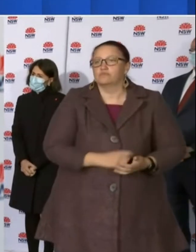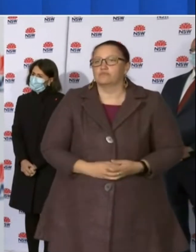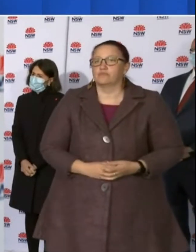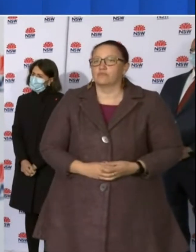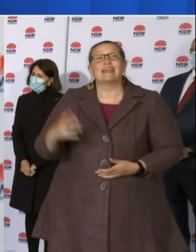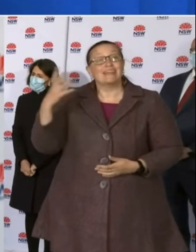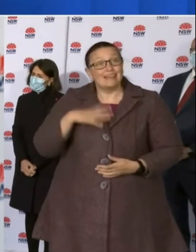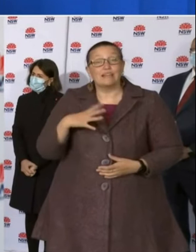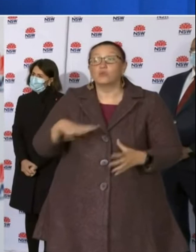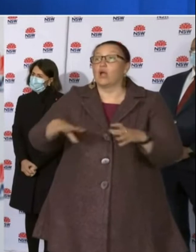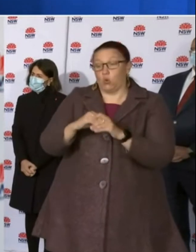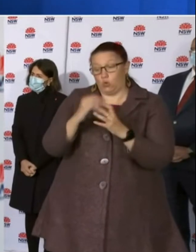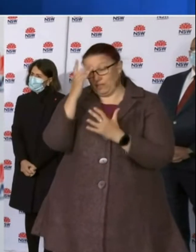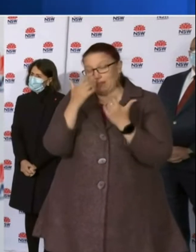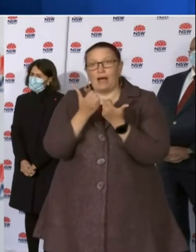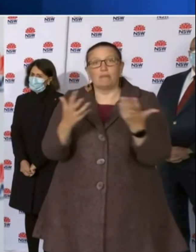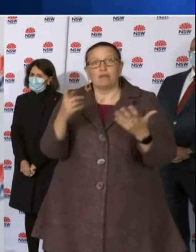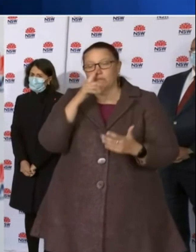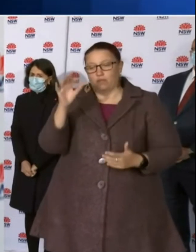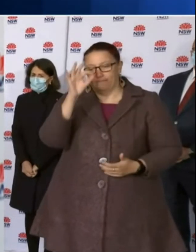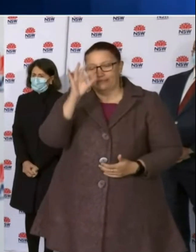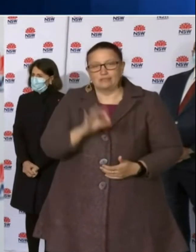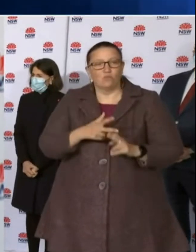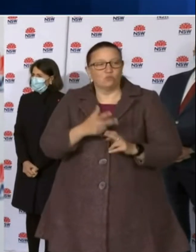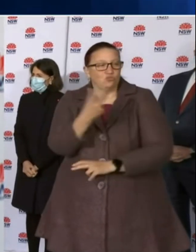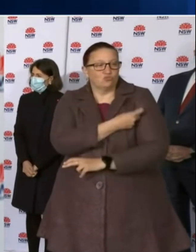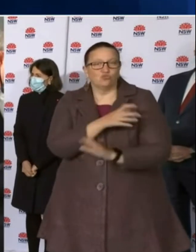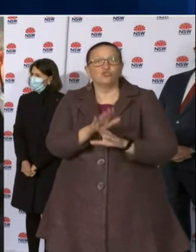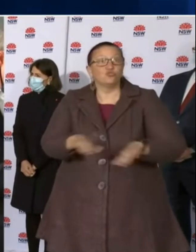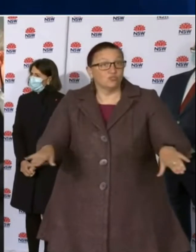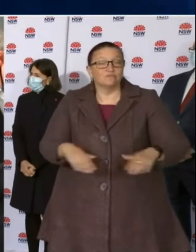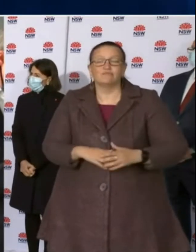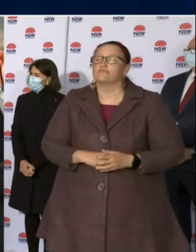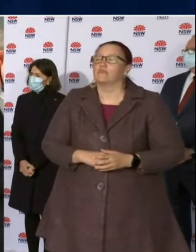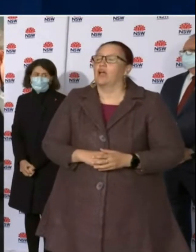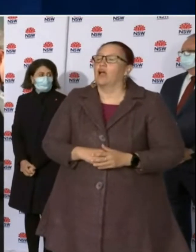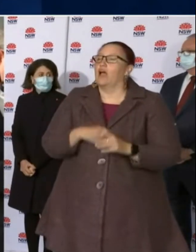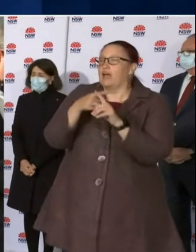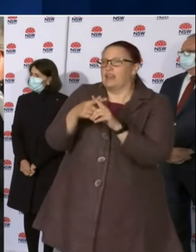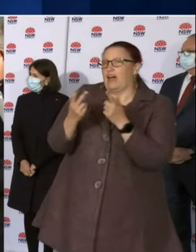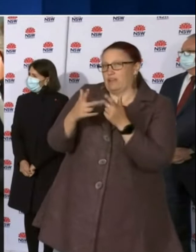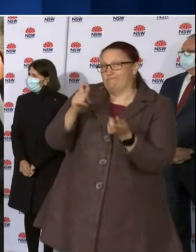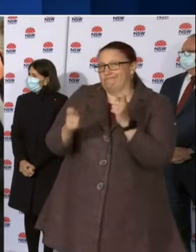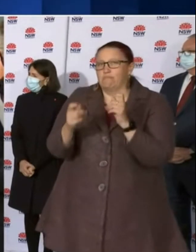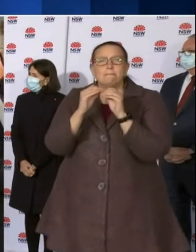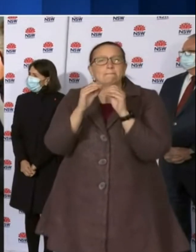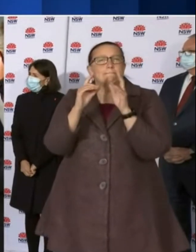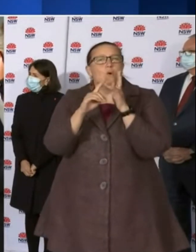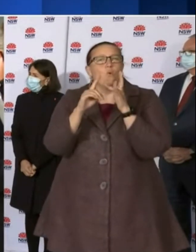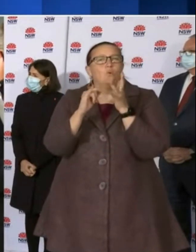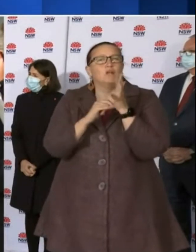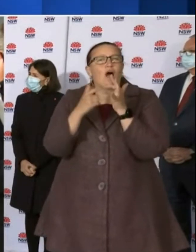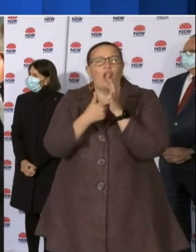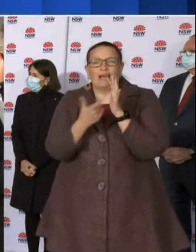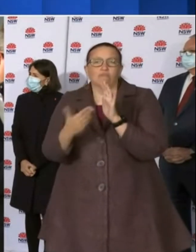rolled out quite quickly as well. On that, Dr. Chant, when would you anticipate that children would get